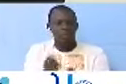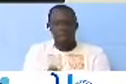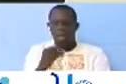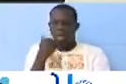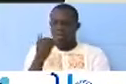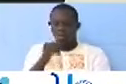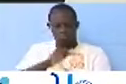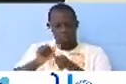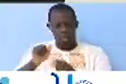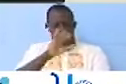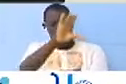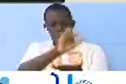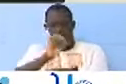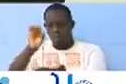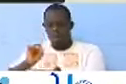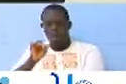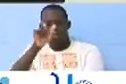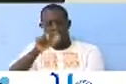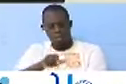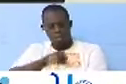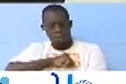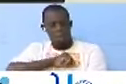recover debts.